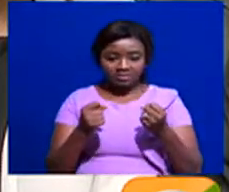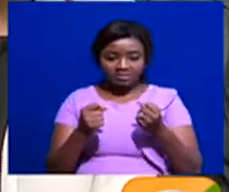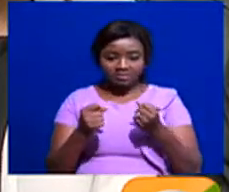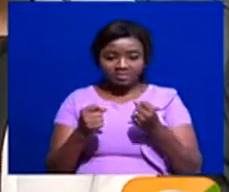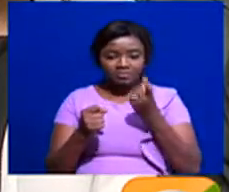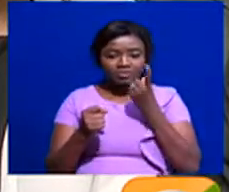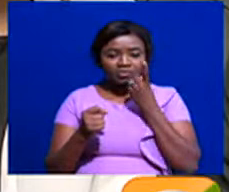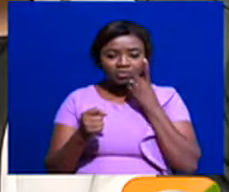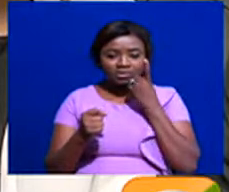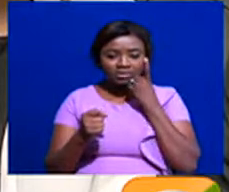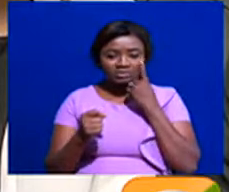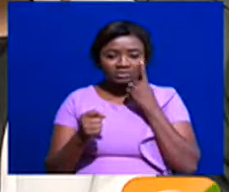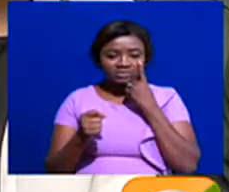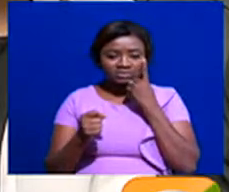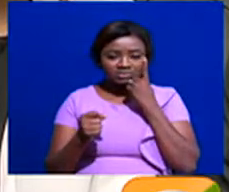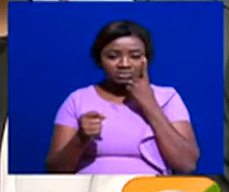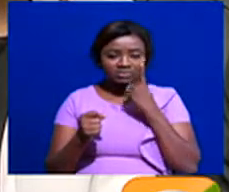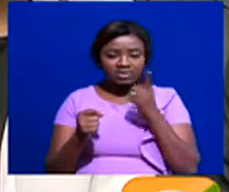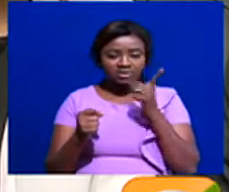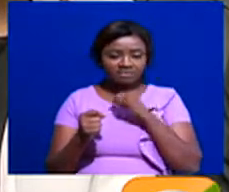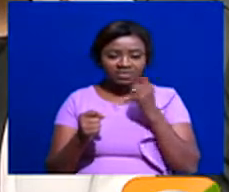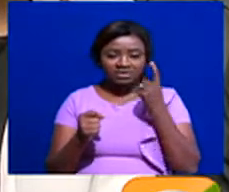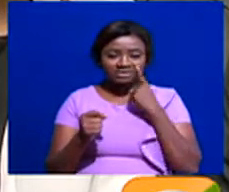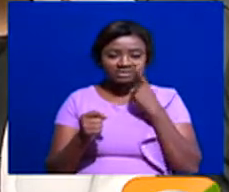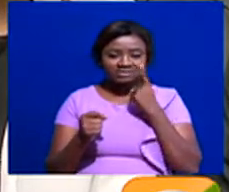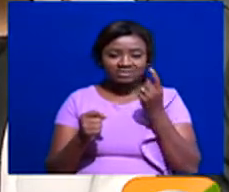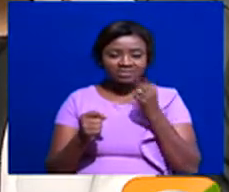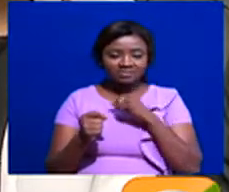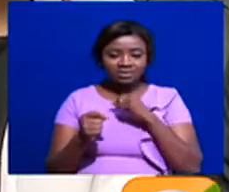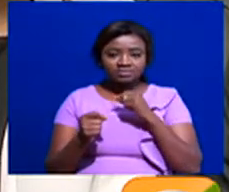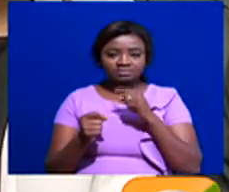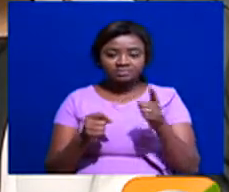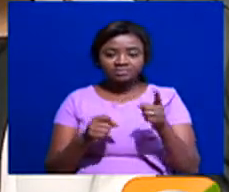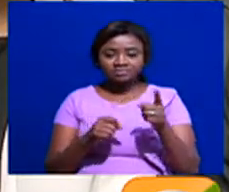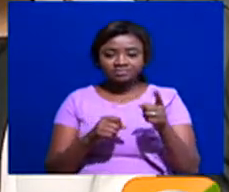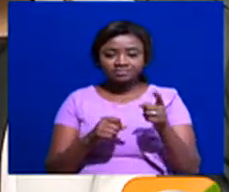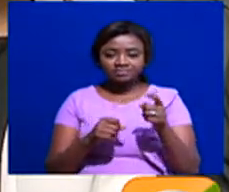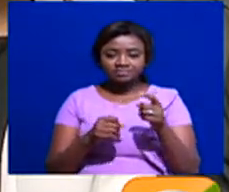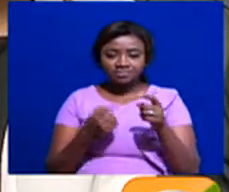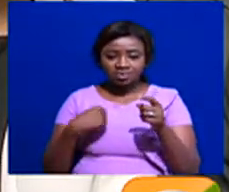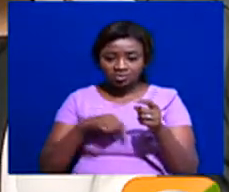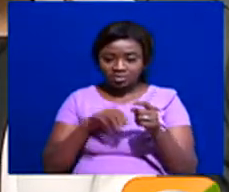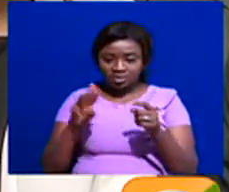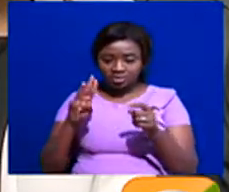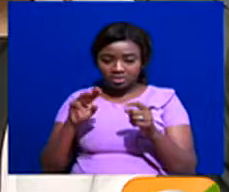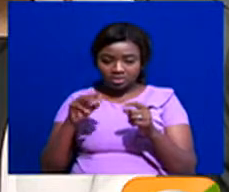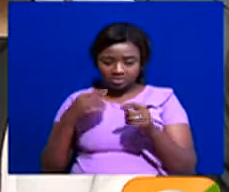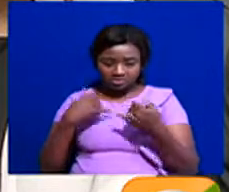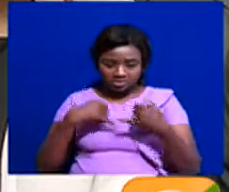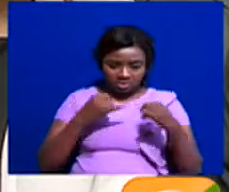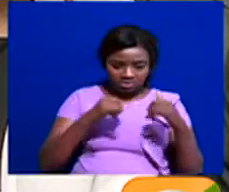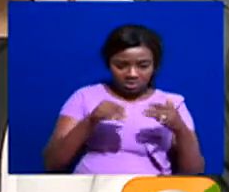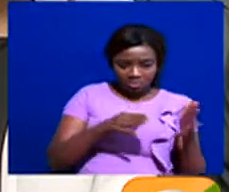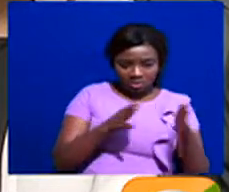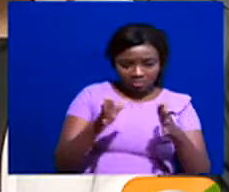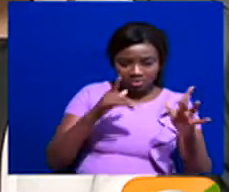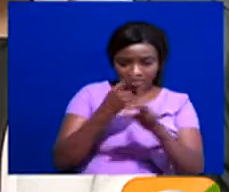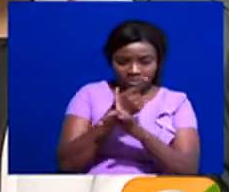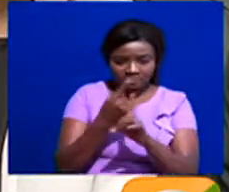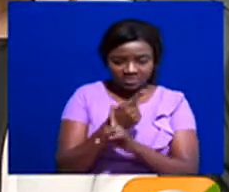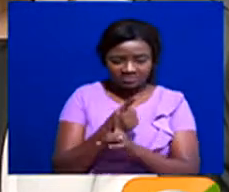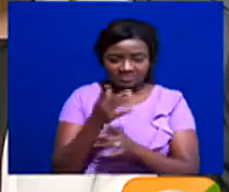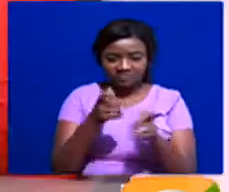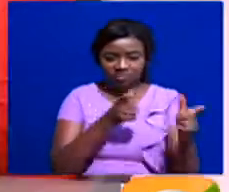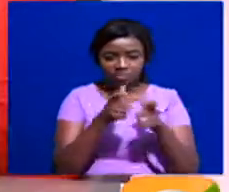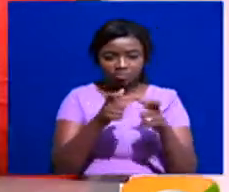Dorcas has mentioned that we started putting in place measures to combat the tobacco epidemic, as Daktari is